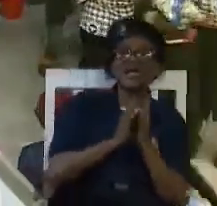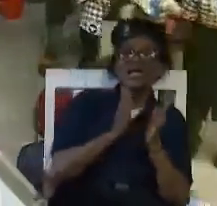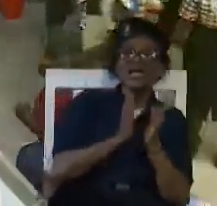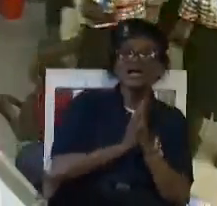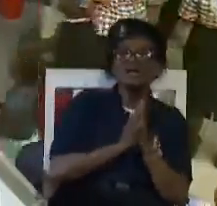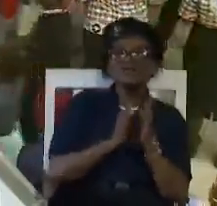Thank you, Jesus.